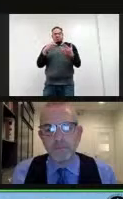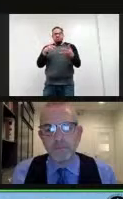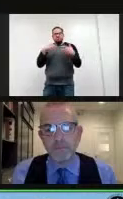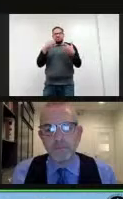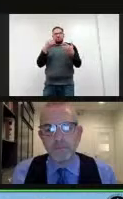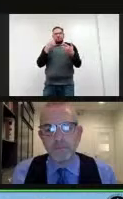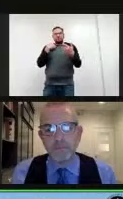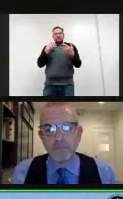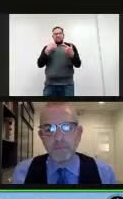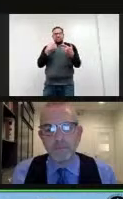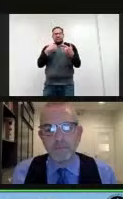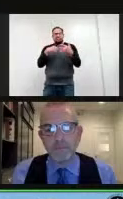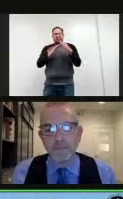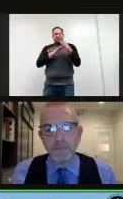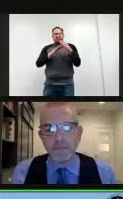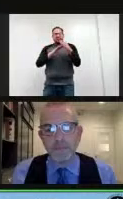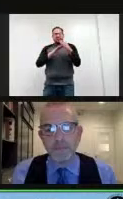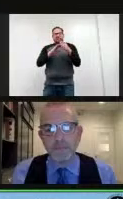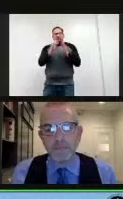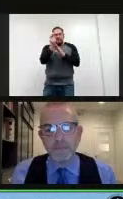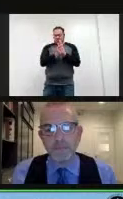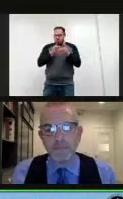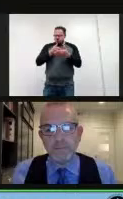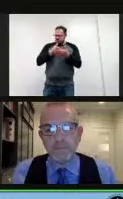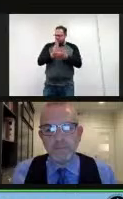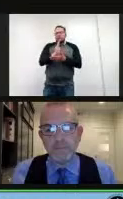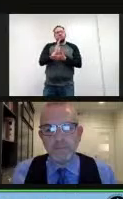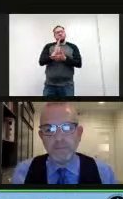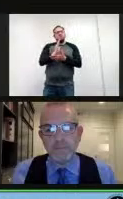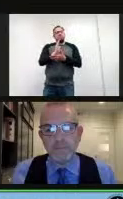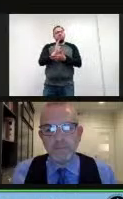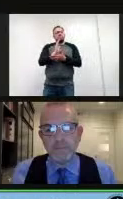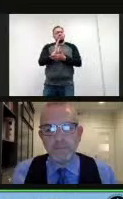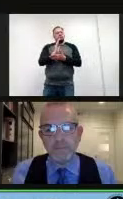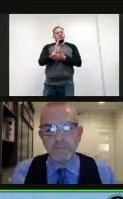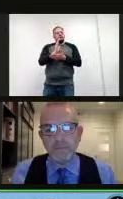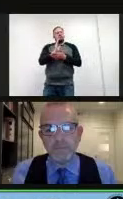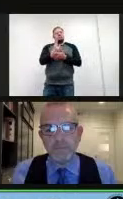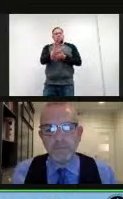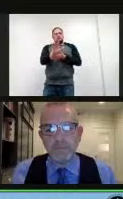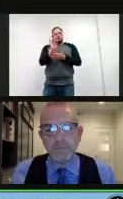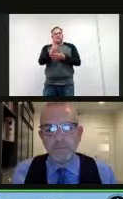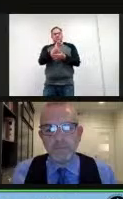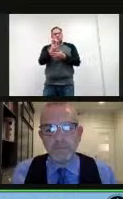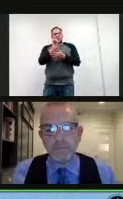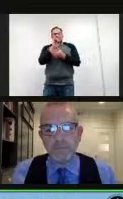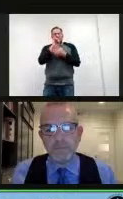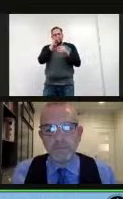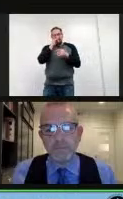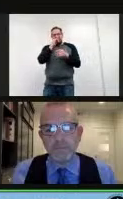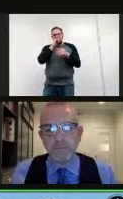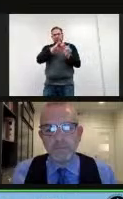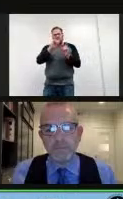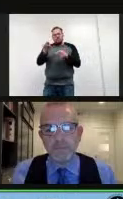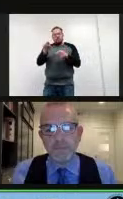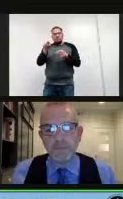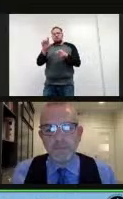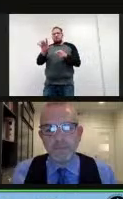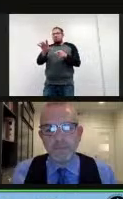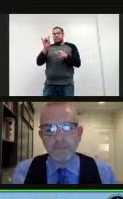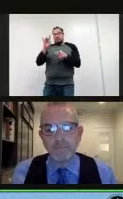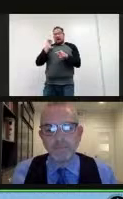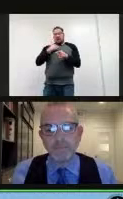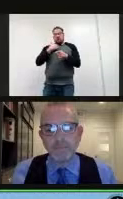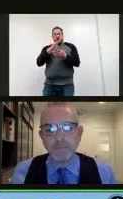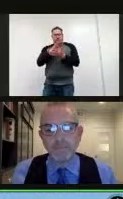basically the legal right to have their children, they can choose where it is, but they chose our school. So we are grateful to you